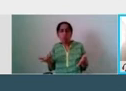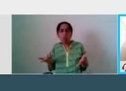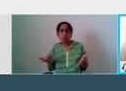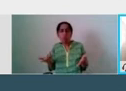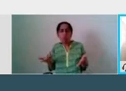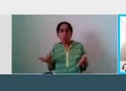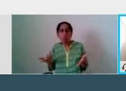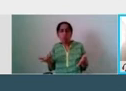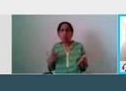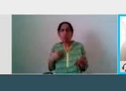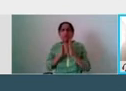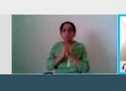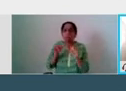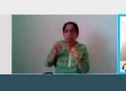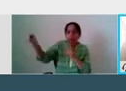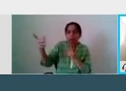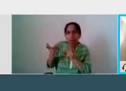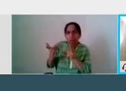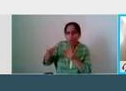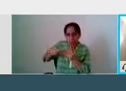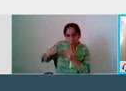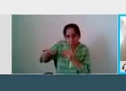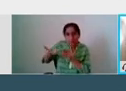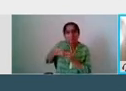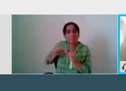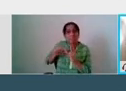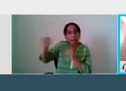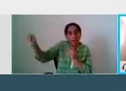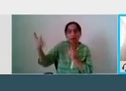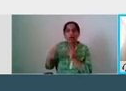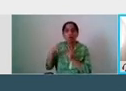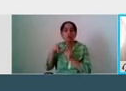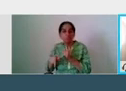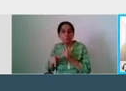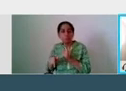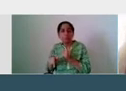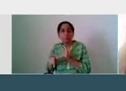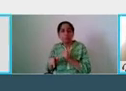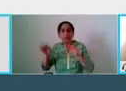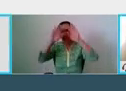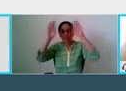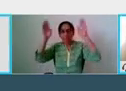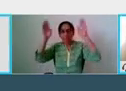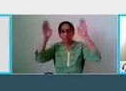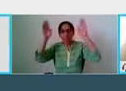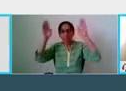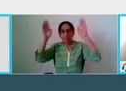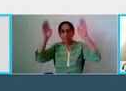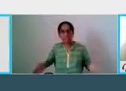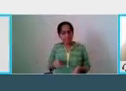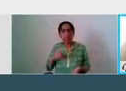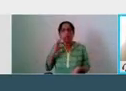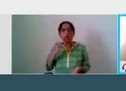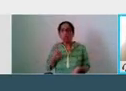these kind of spatial decisions that's really a part of the right hemisphere but it has been found that sign language